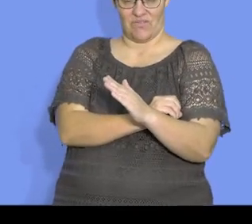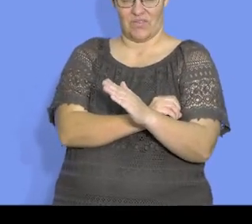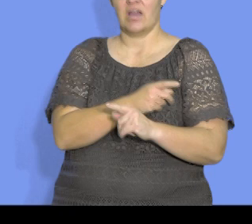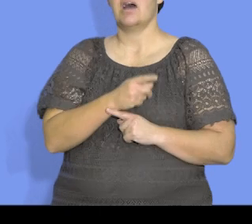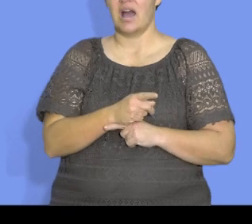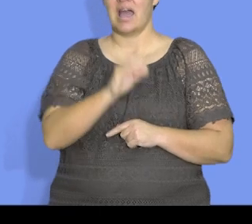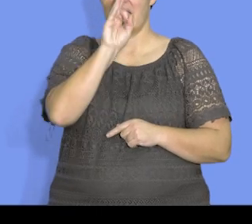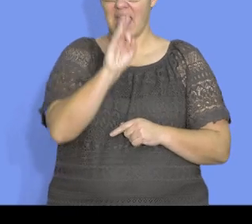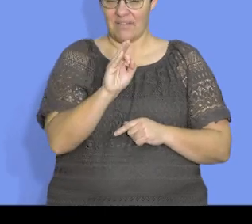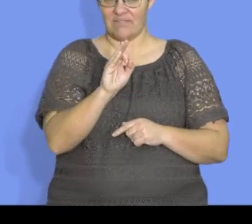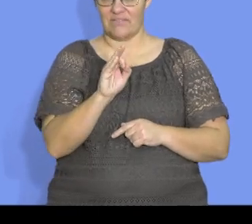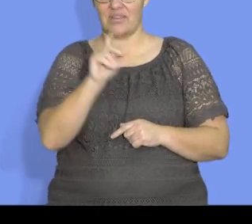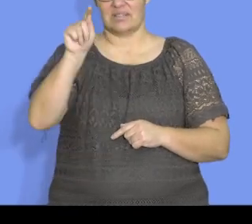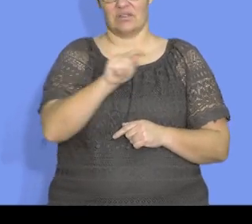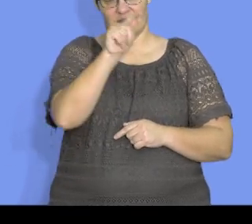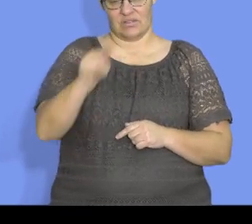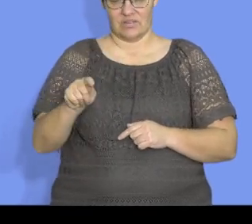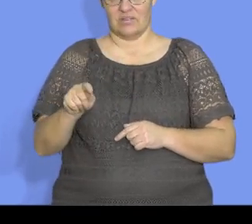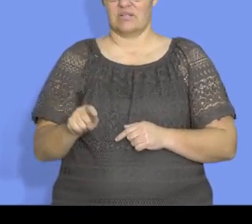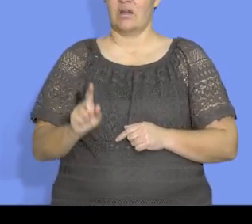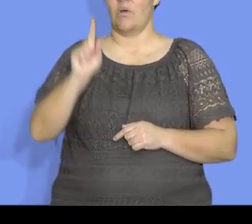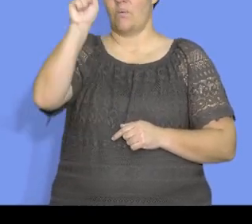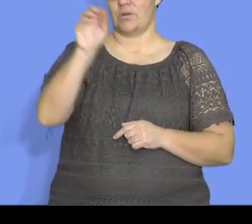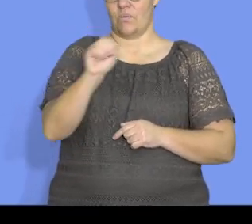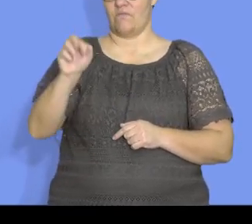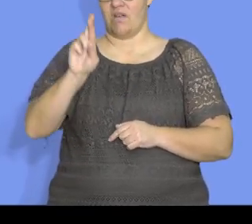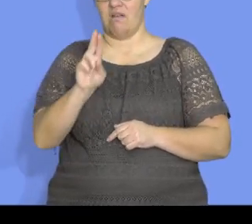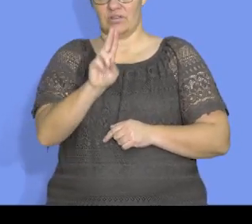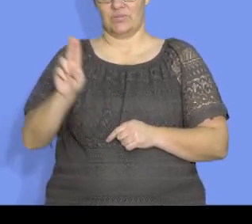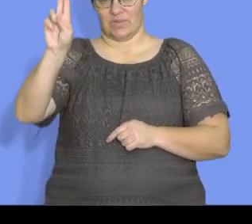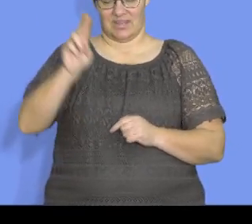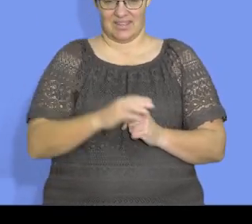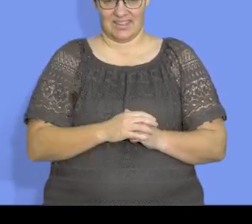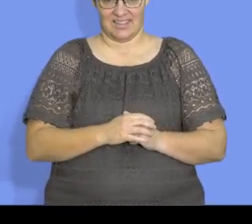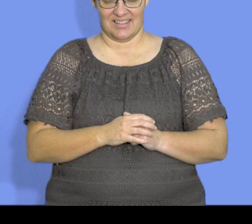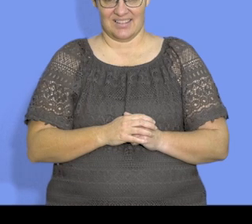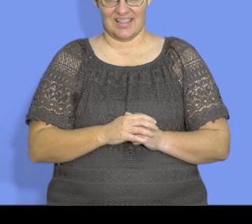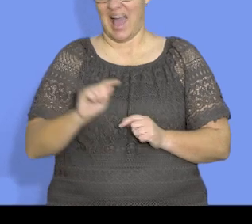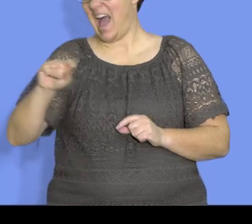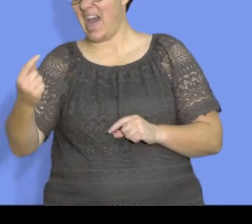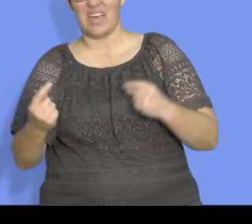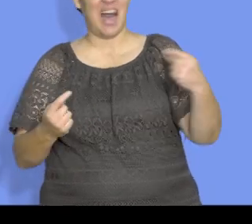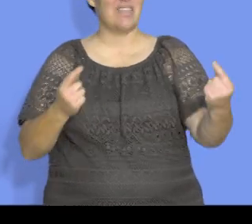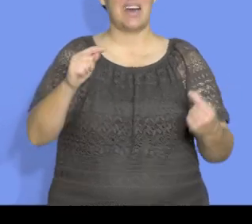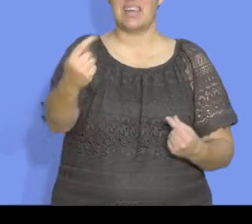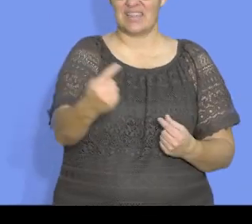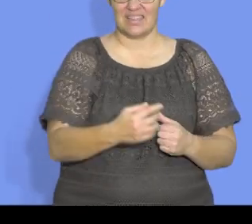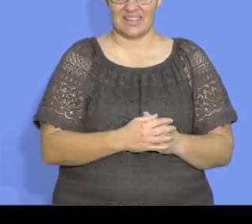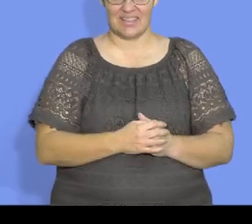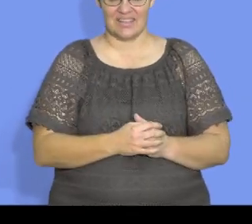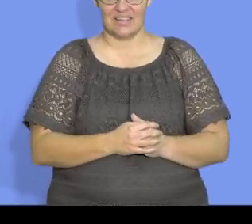can say that f is directly proportional to 1 over r squared. These other